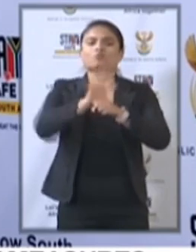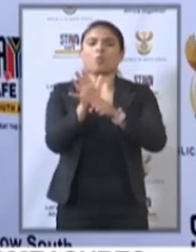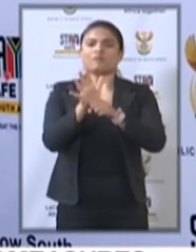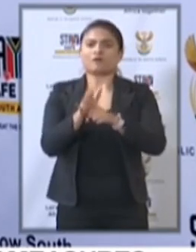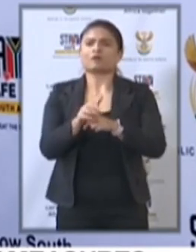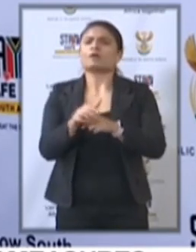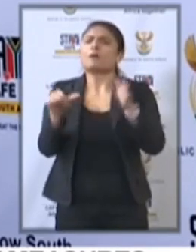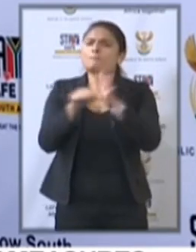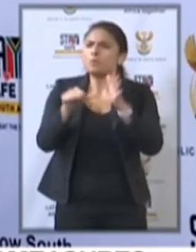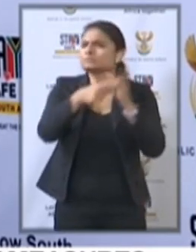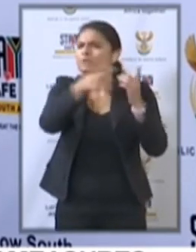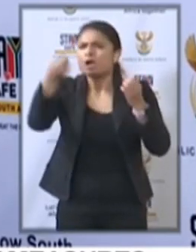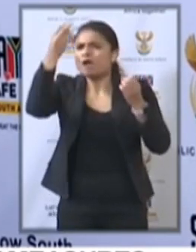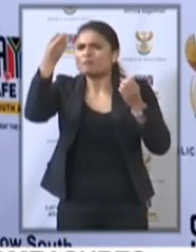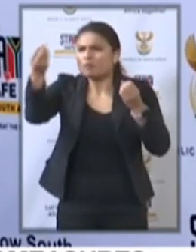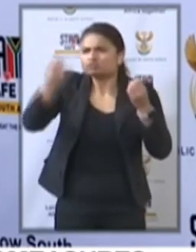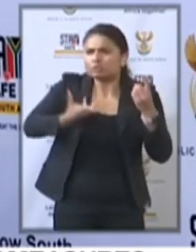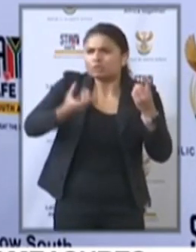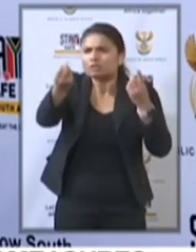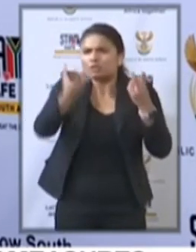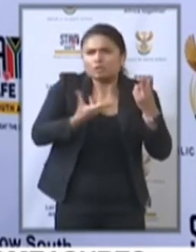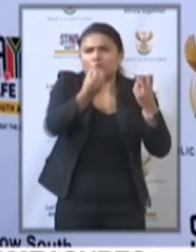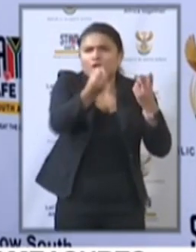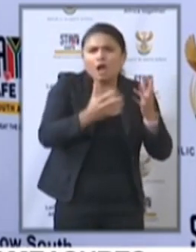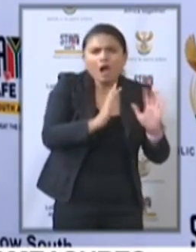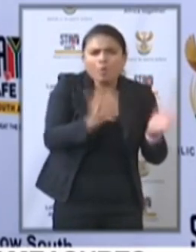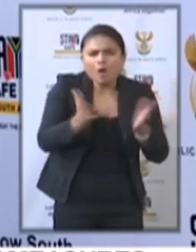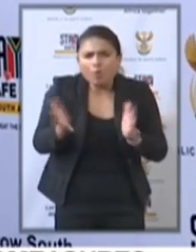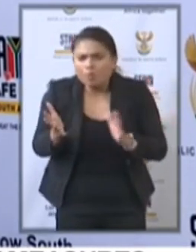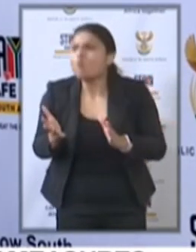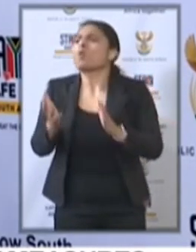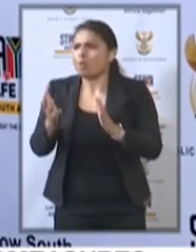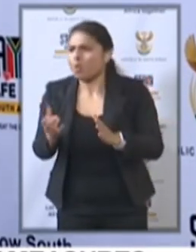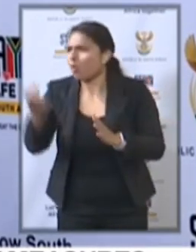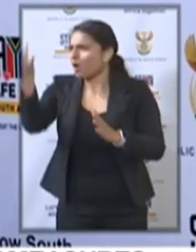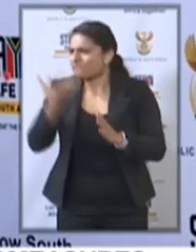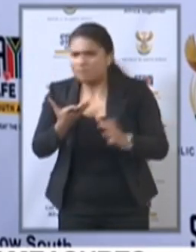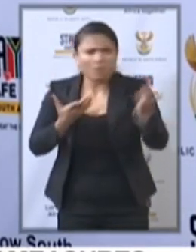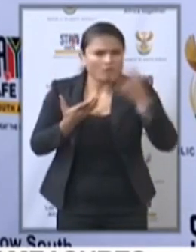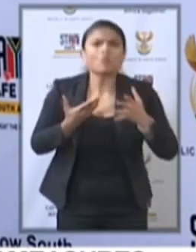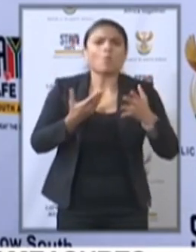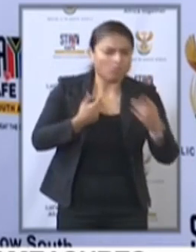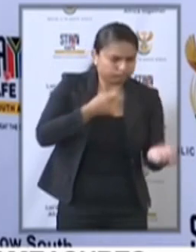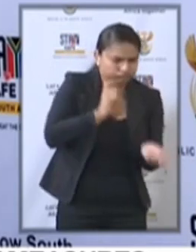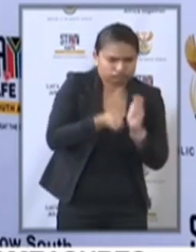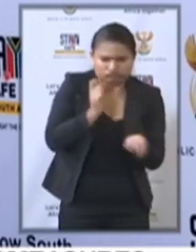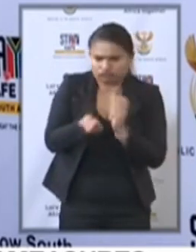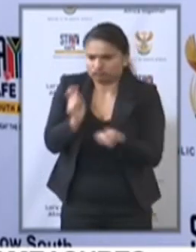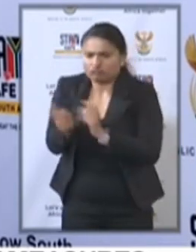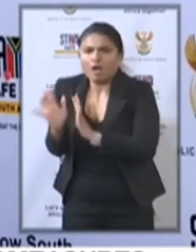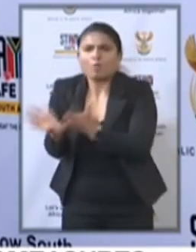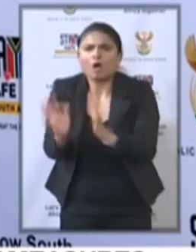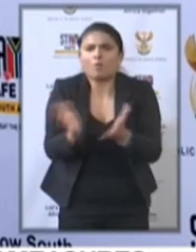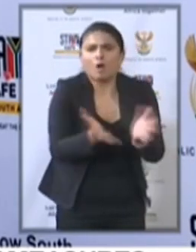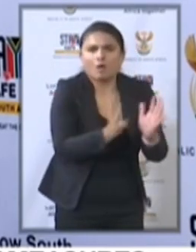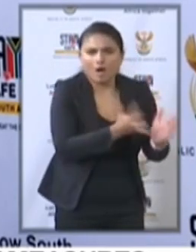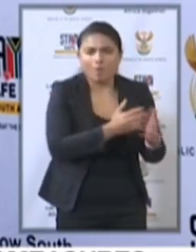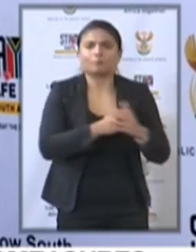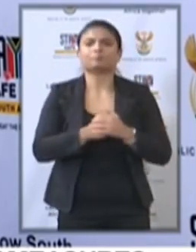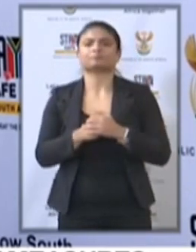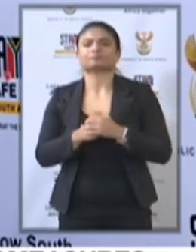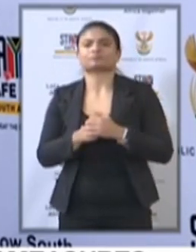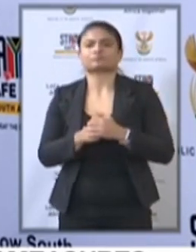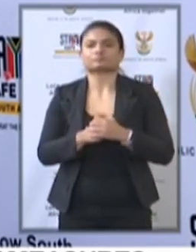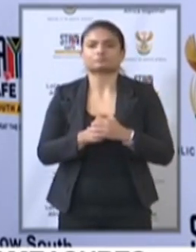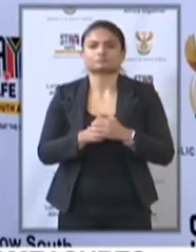as the Department of Science and Innovation. On another matter of African natural medicines, which is a matter